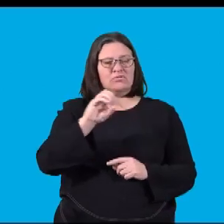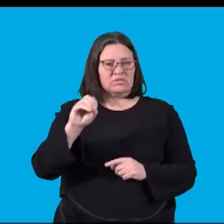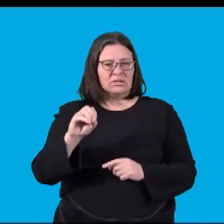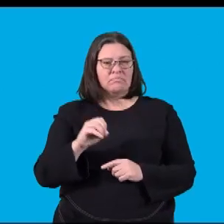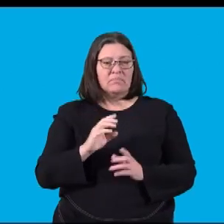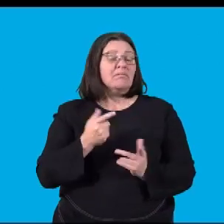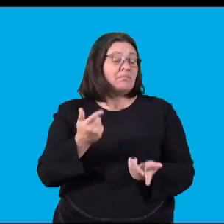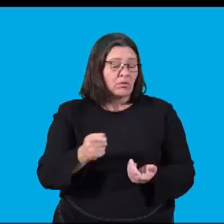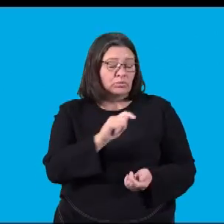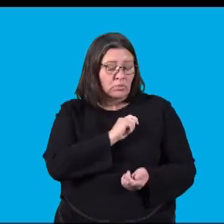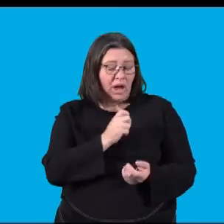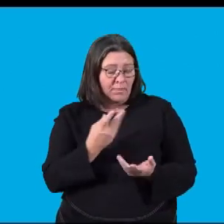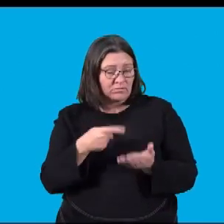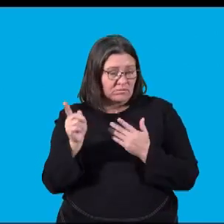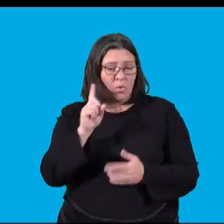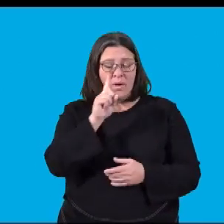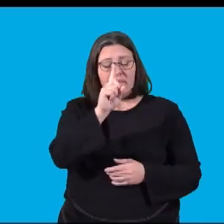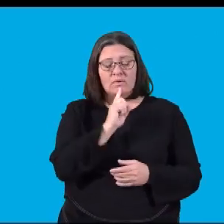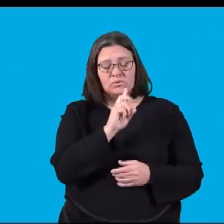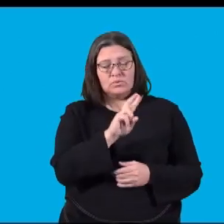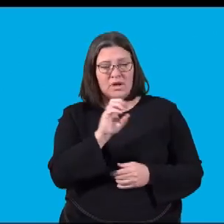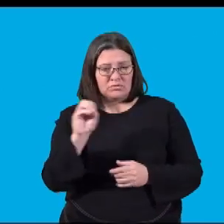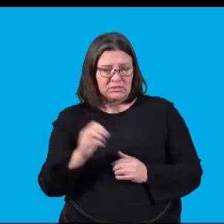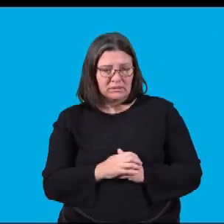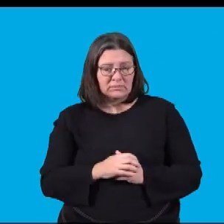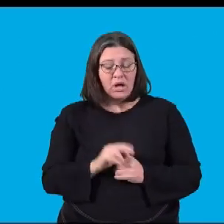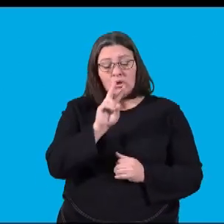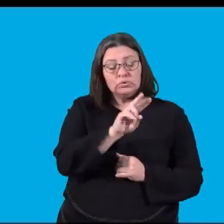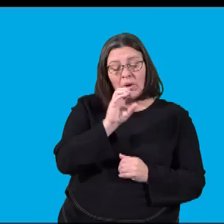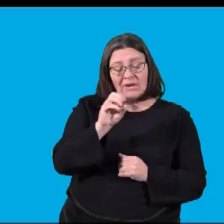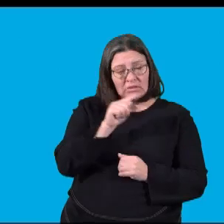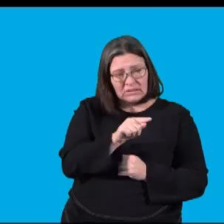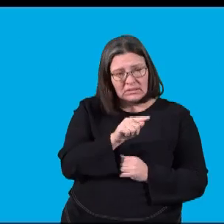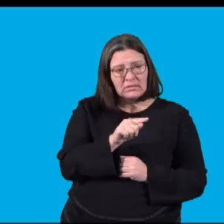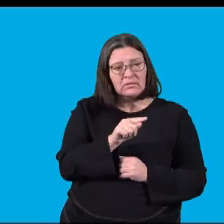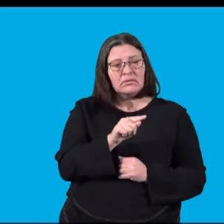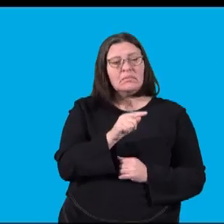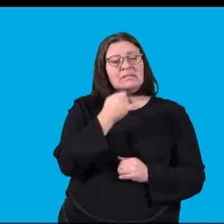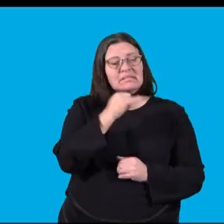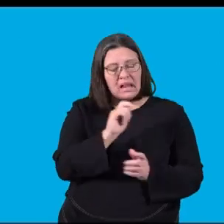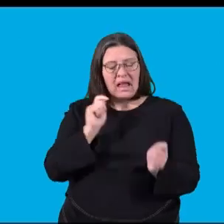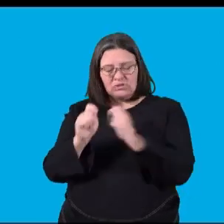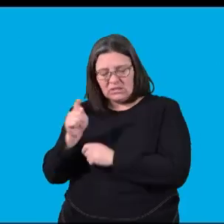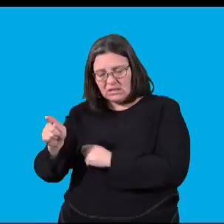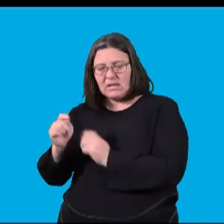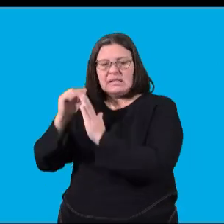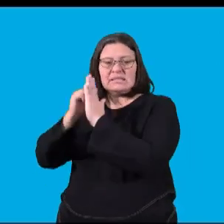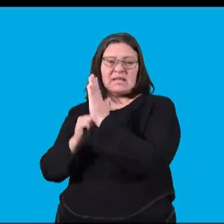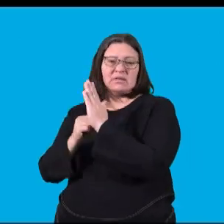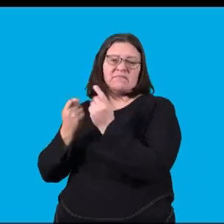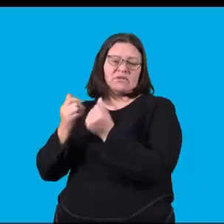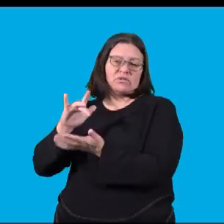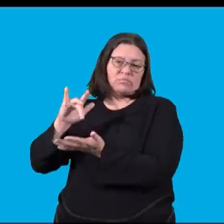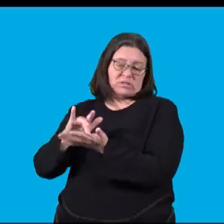end up with 1,200. But that 200 must still be adjusted in the statement of